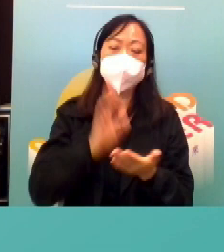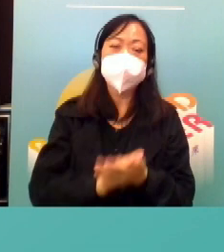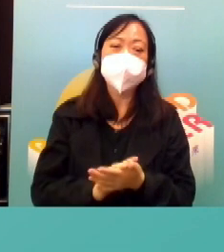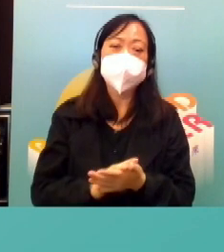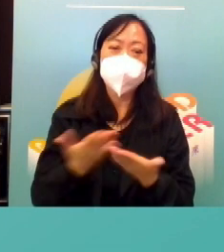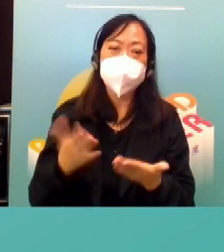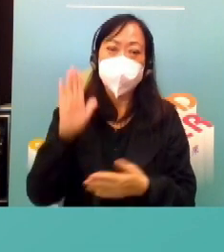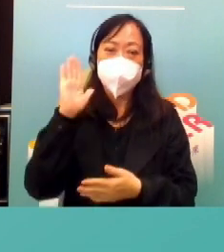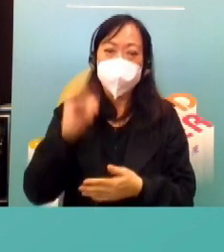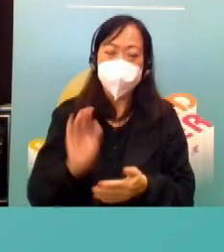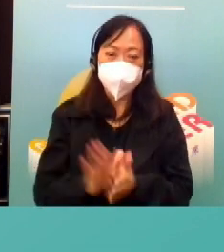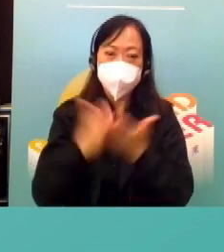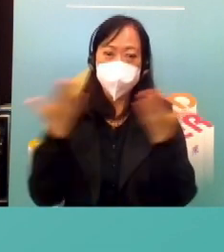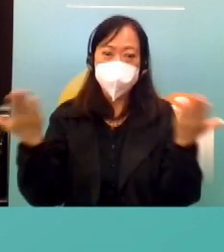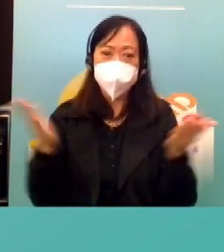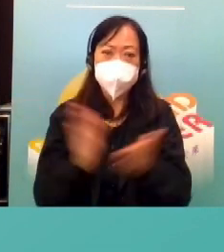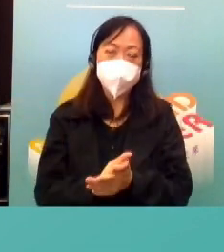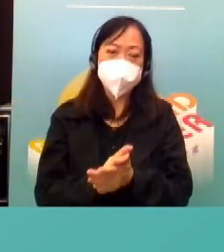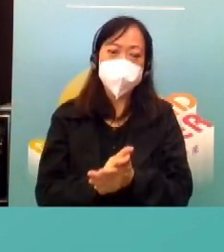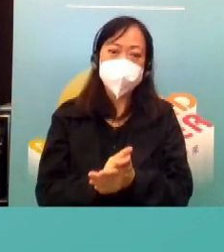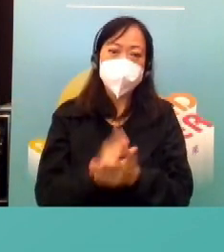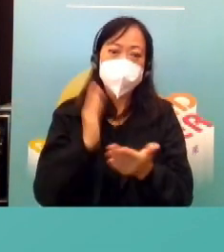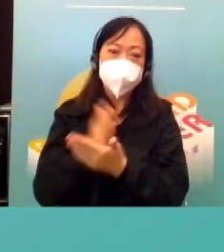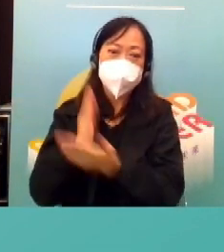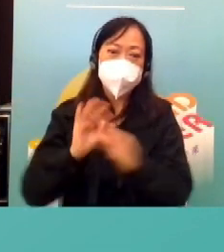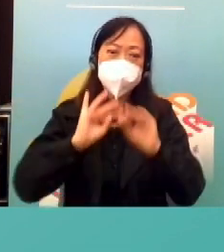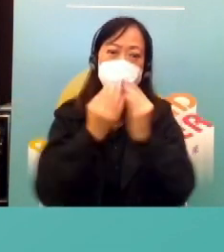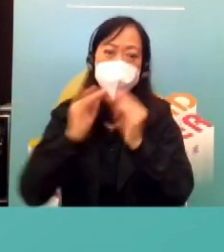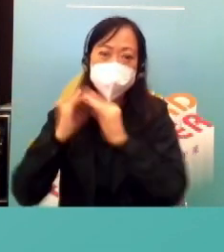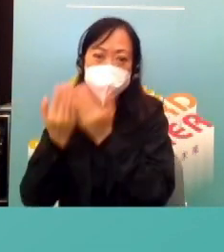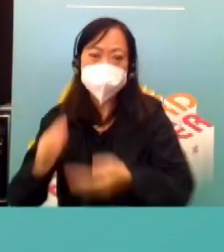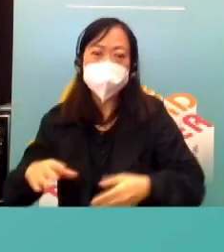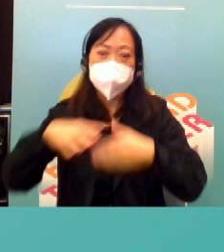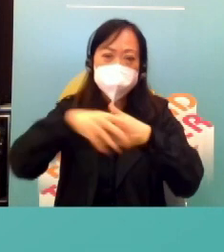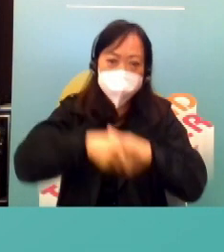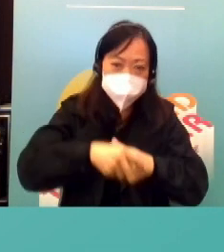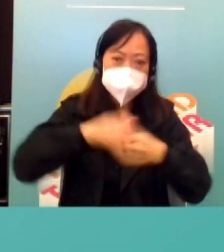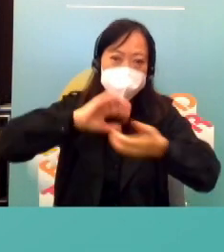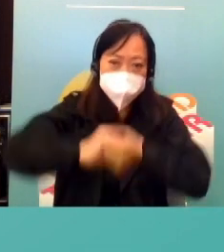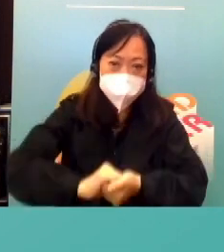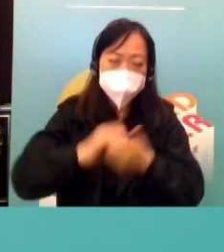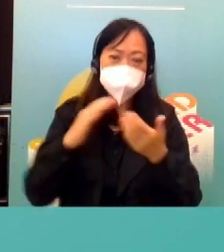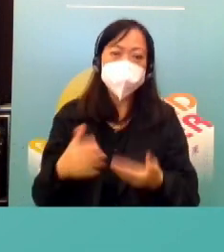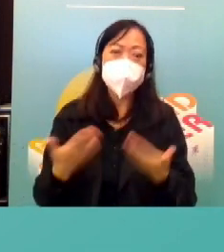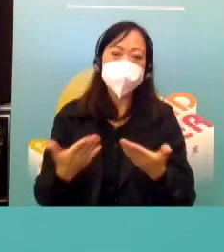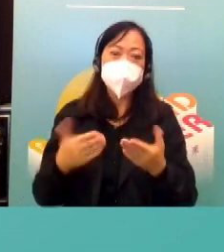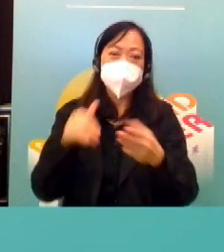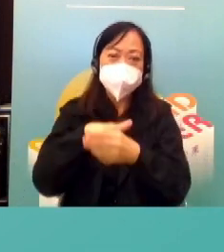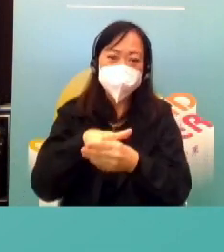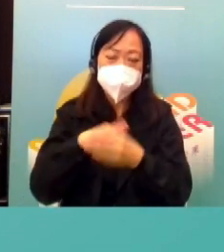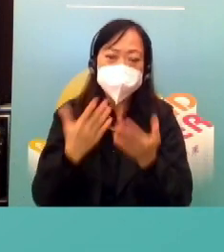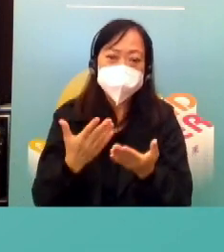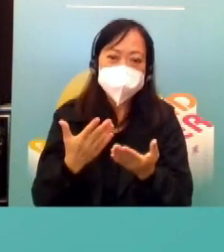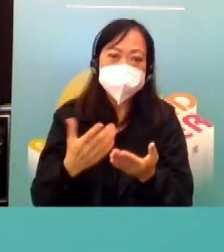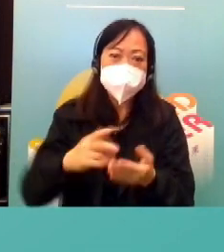different sectors, turning capital into a recurring income, generating, using